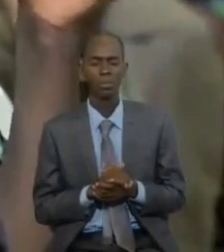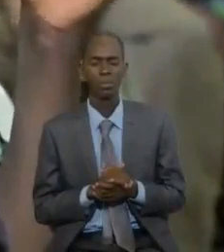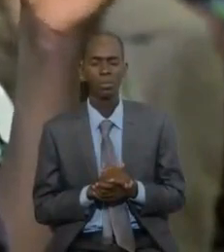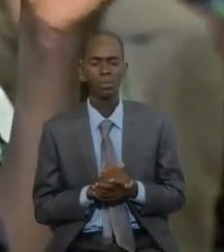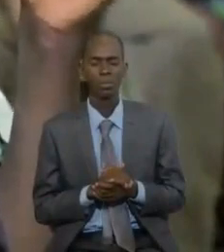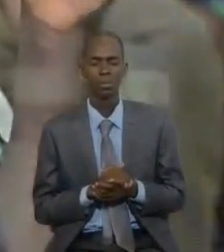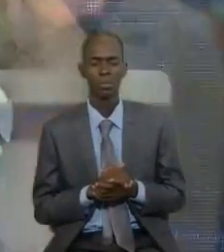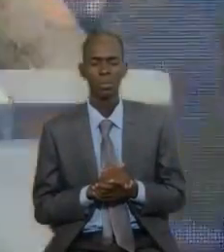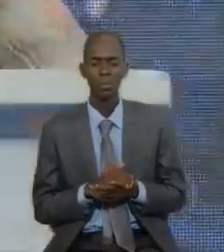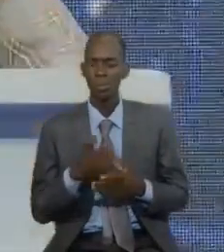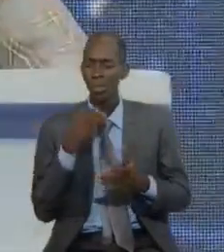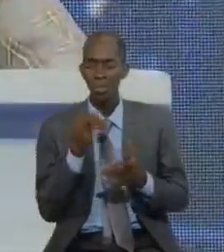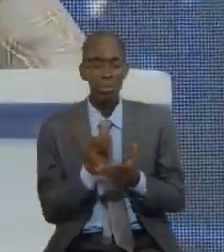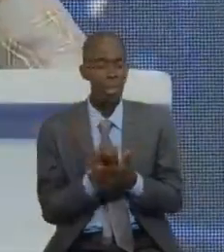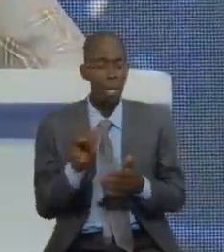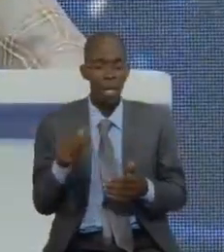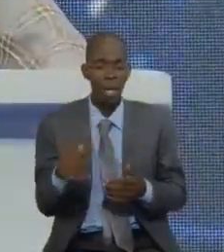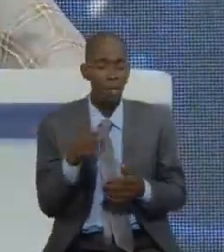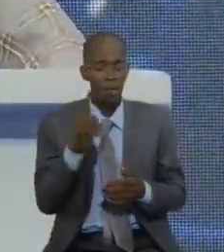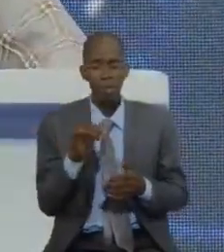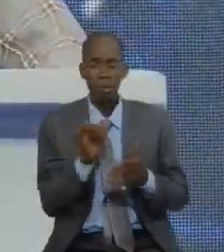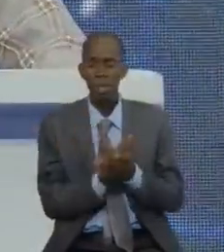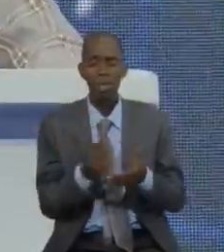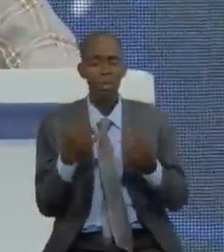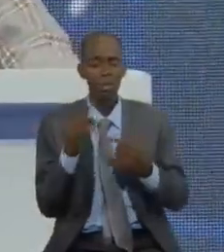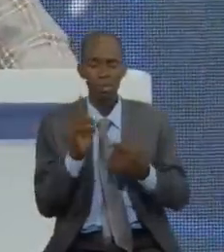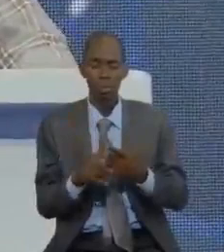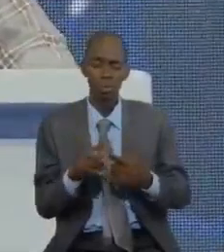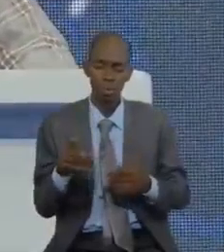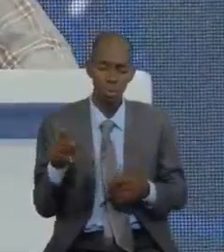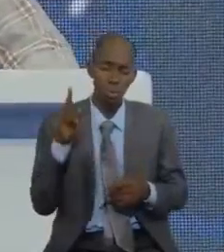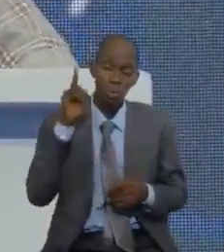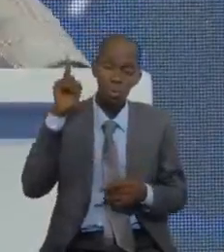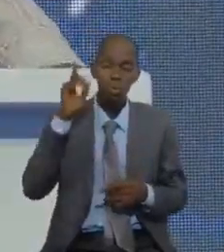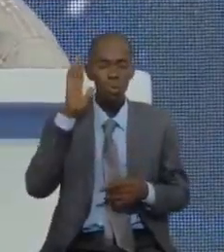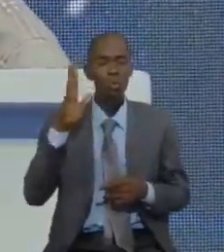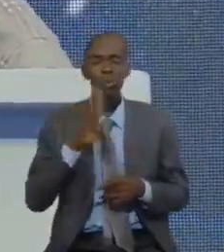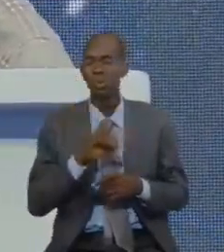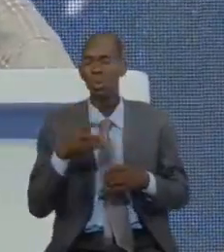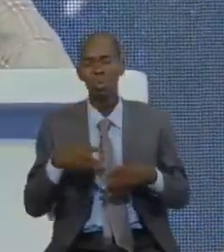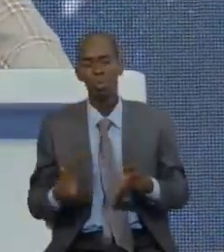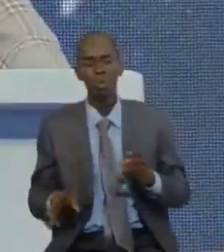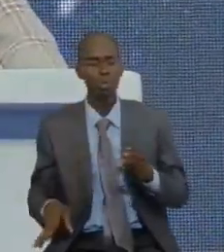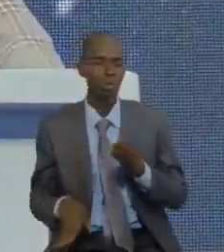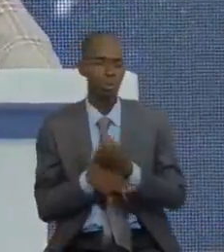You said, whosoever comes to you, you will nowise cast off.